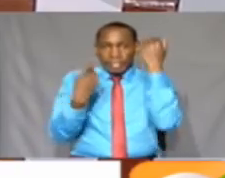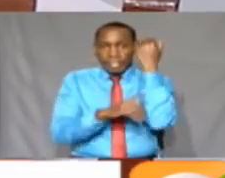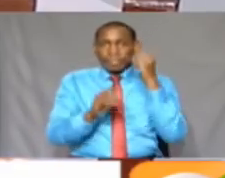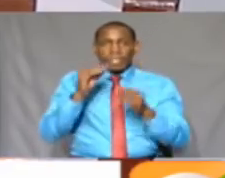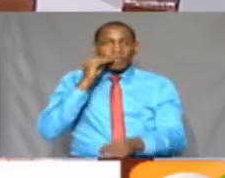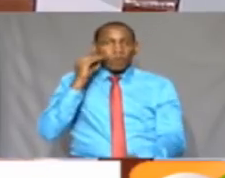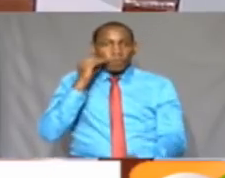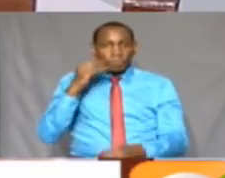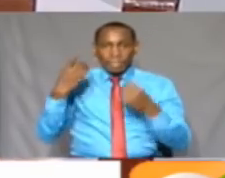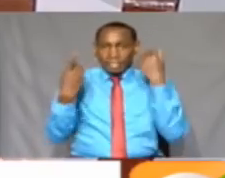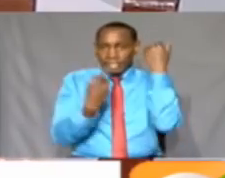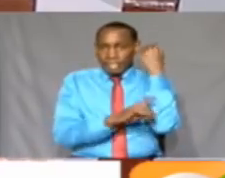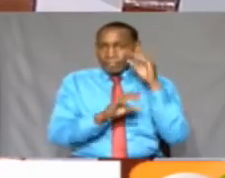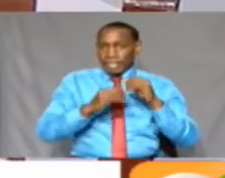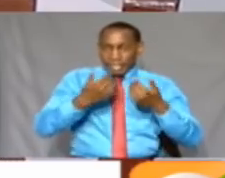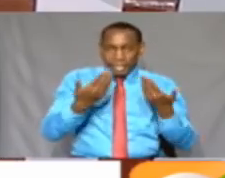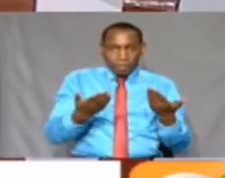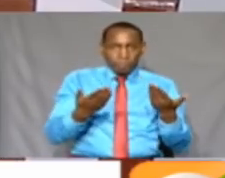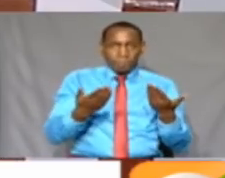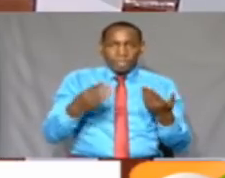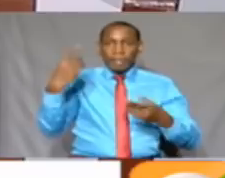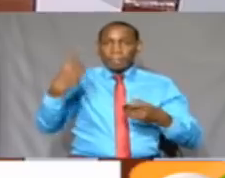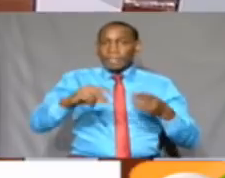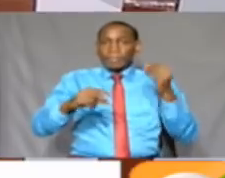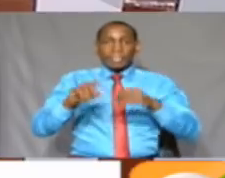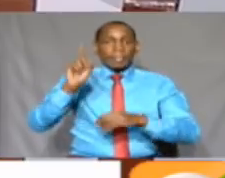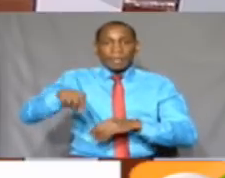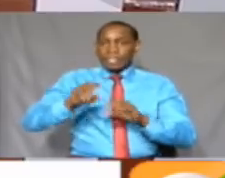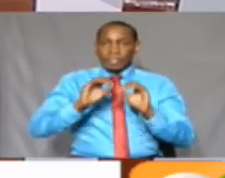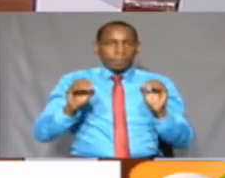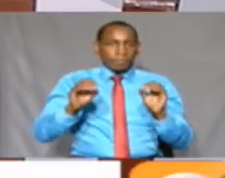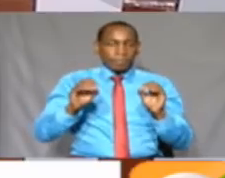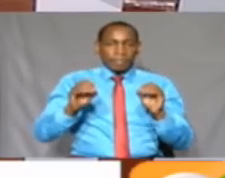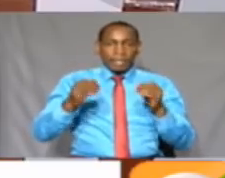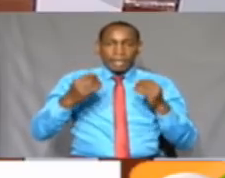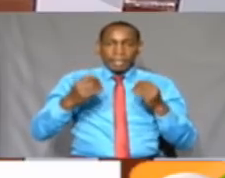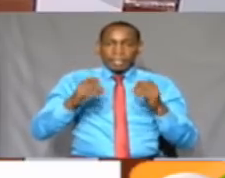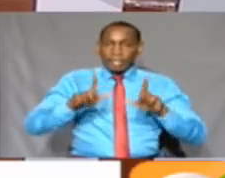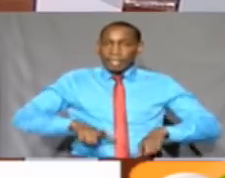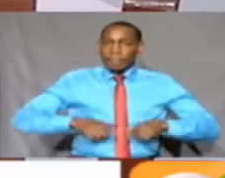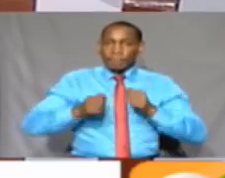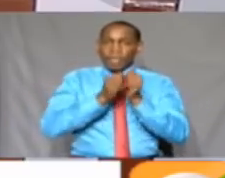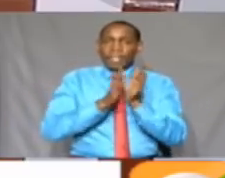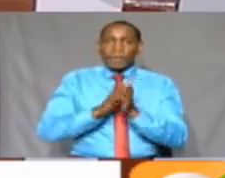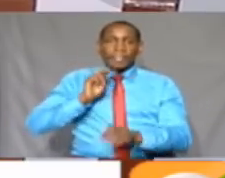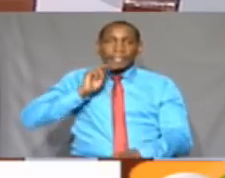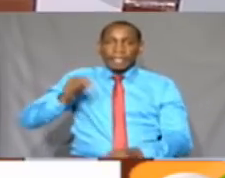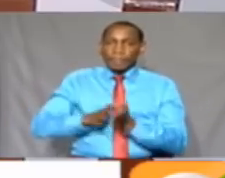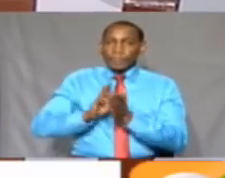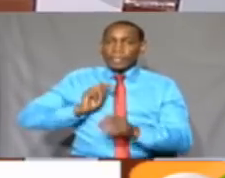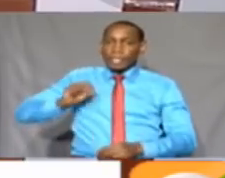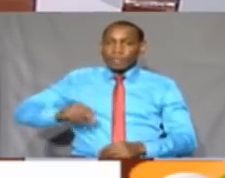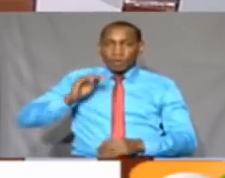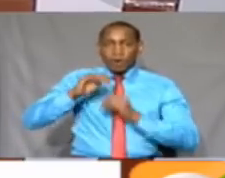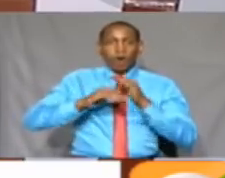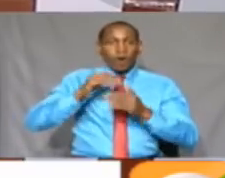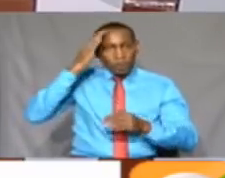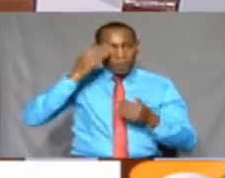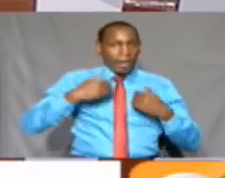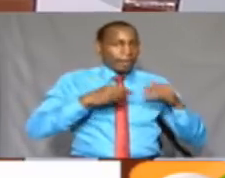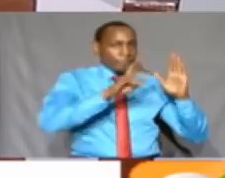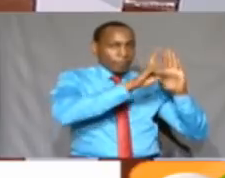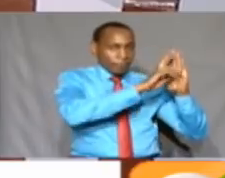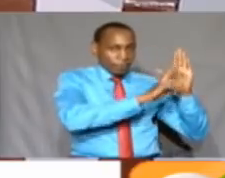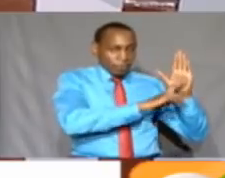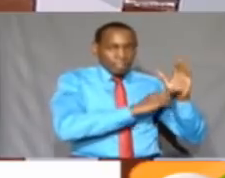doesn't necessarily have to be, you know, corporal punishment. I've told you I live with my nieces and nephews. Yes. They all know. Because you have rules. We have